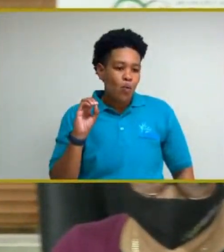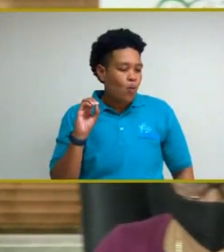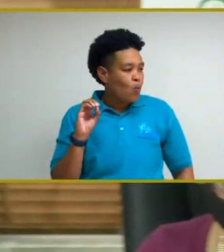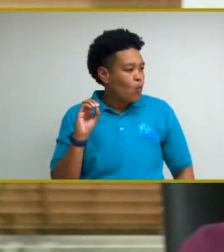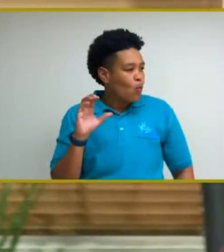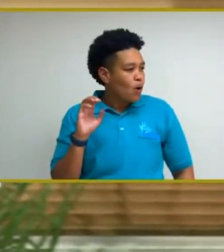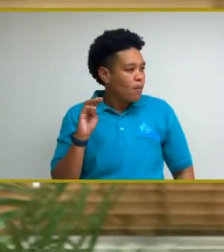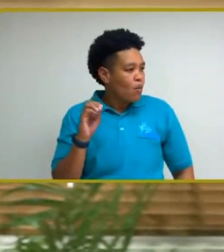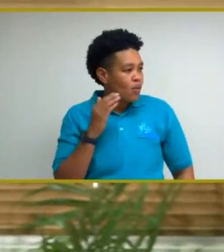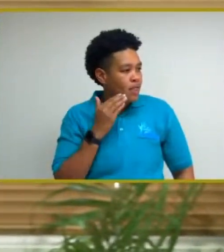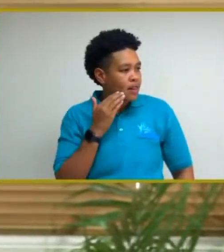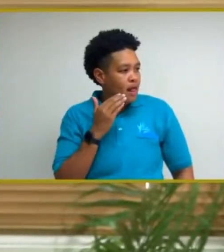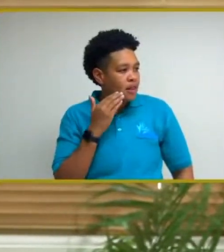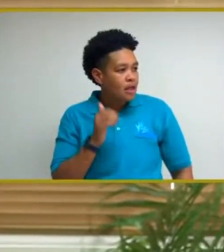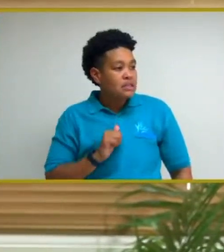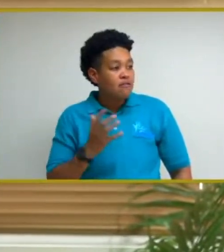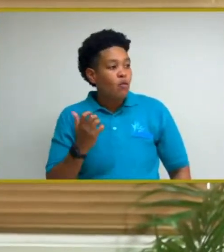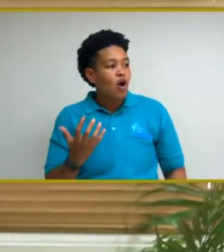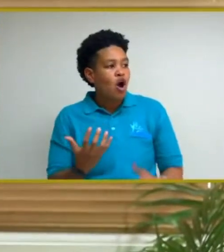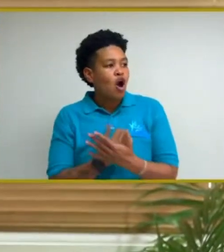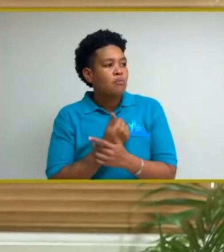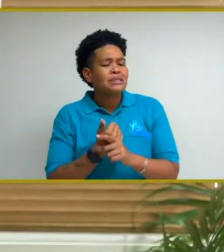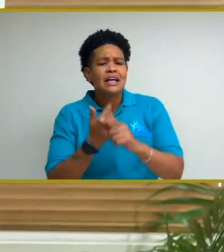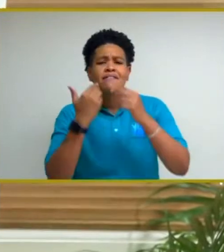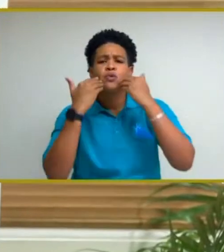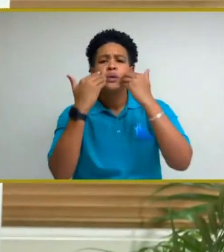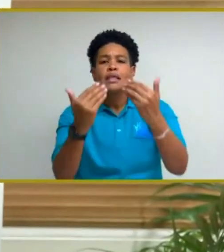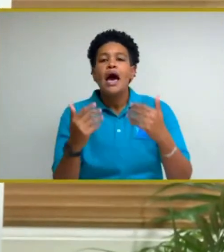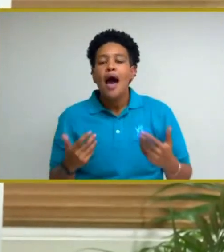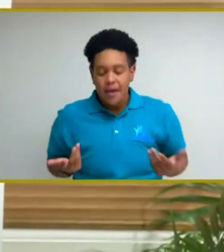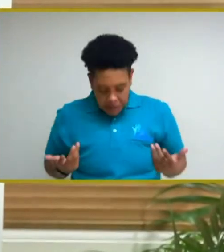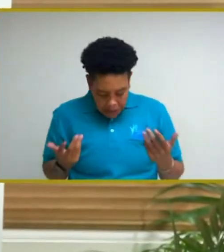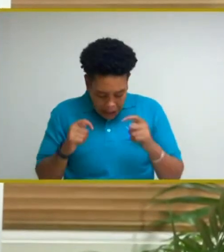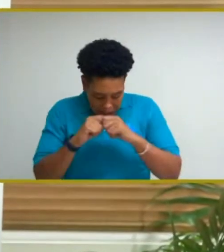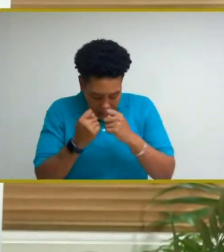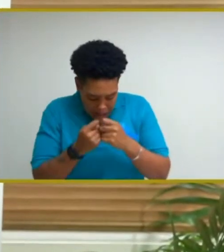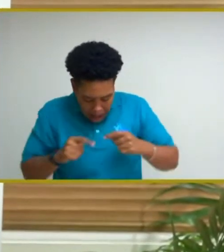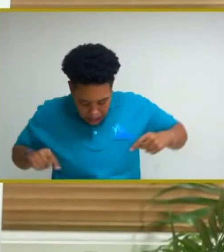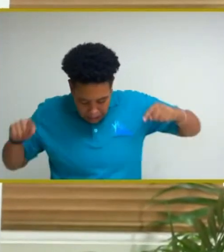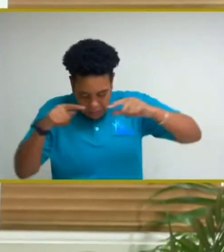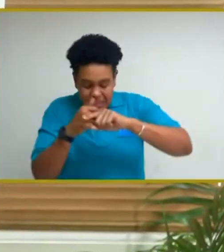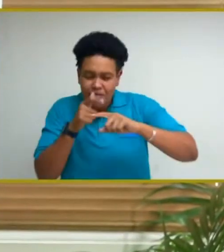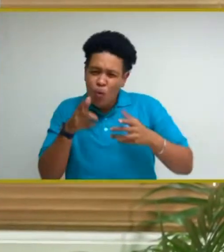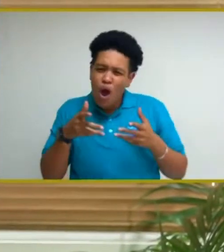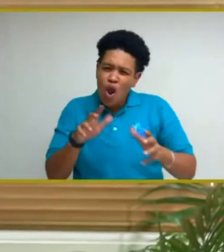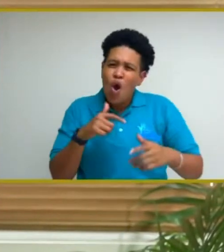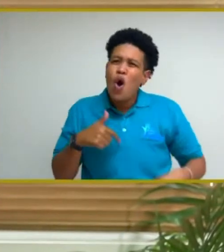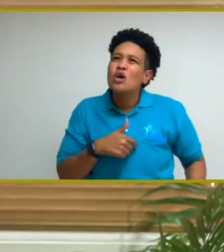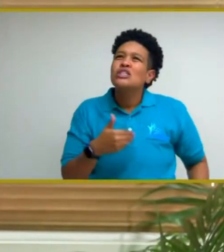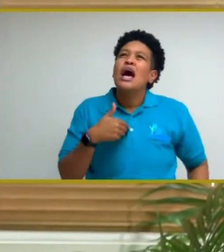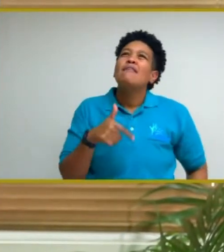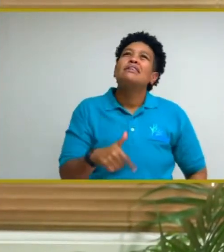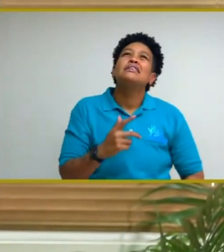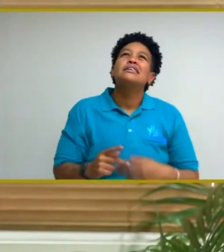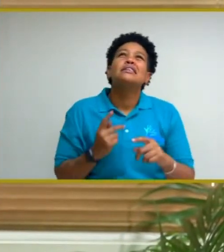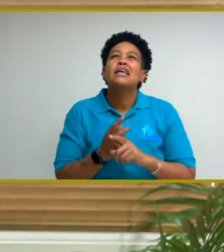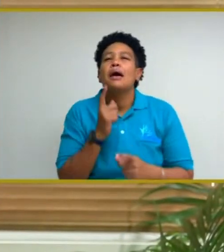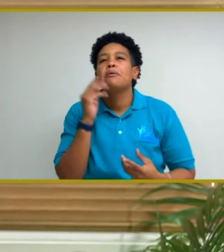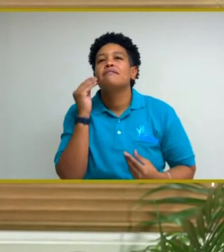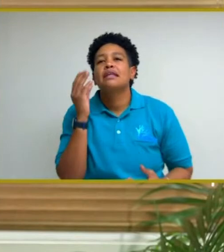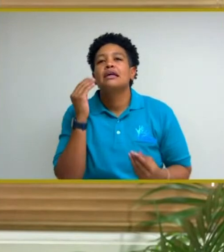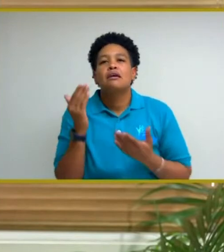want to use the opportunity to thank the team that allows us to have this kind of